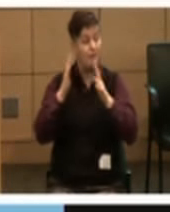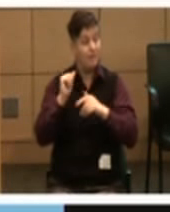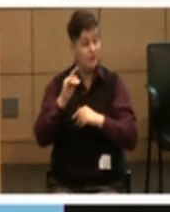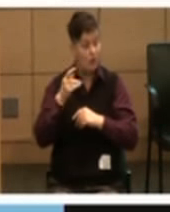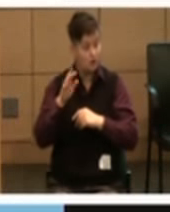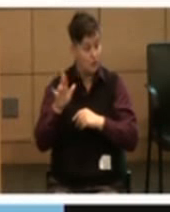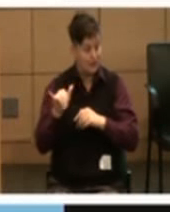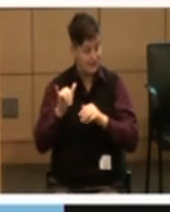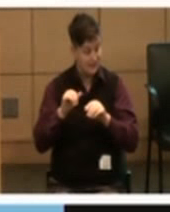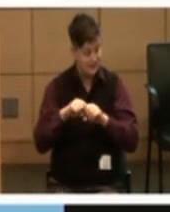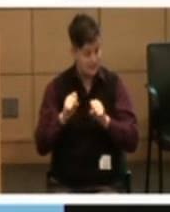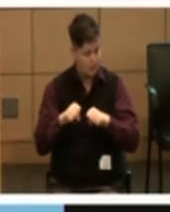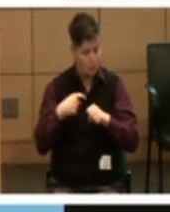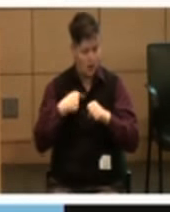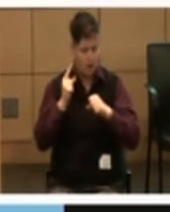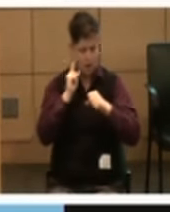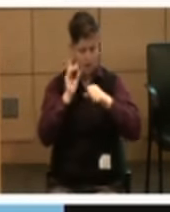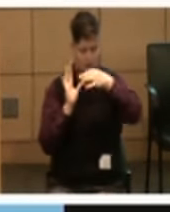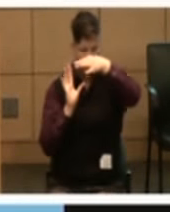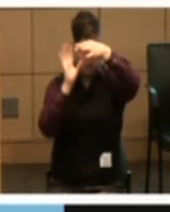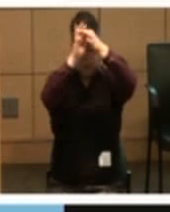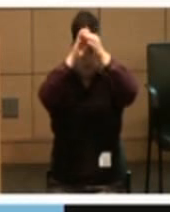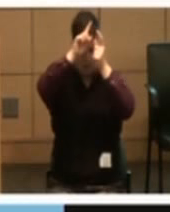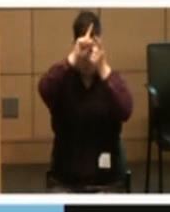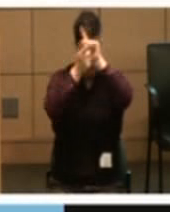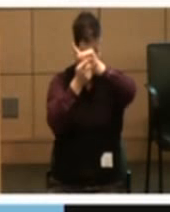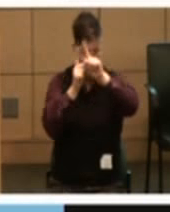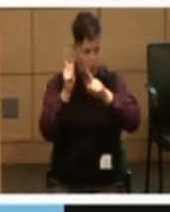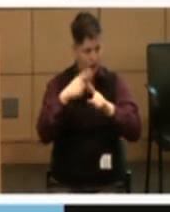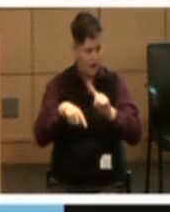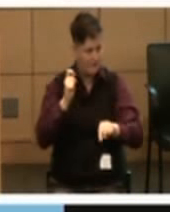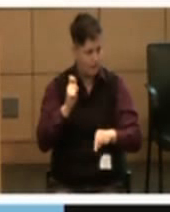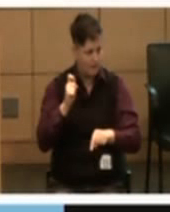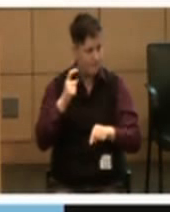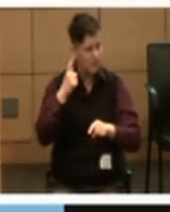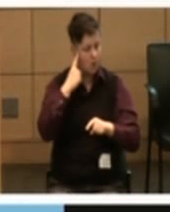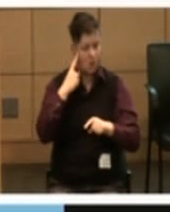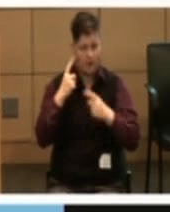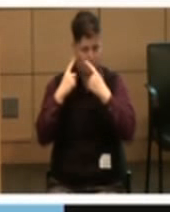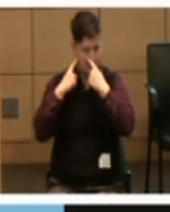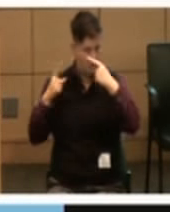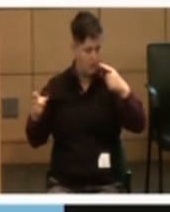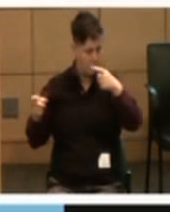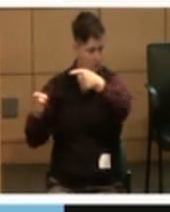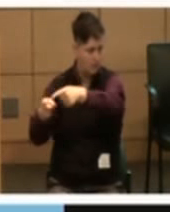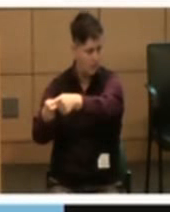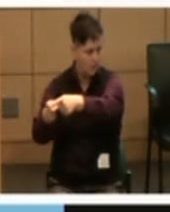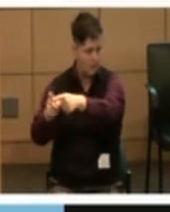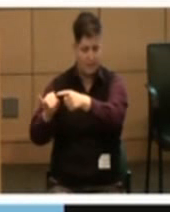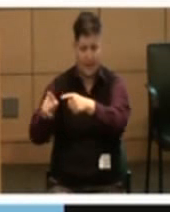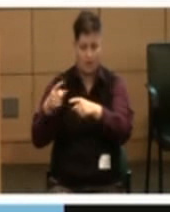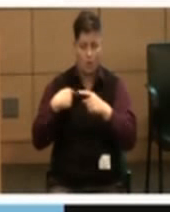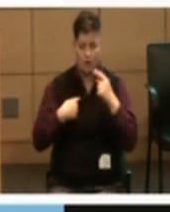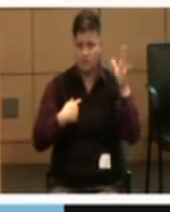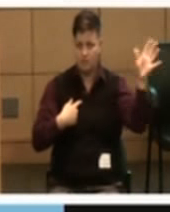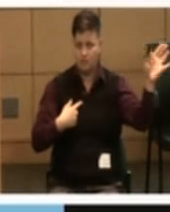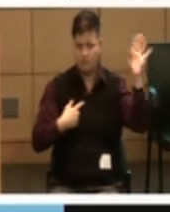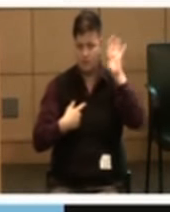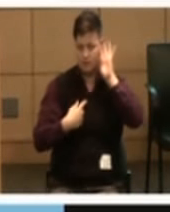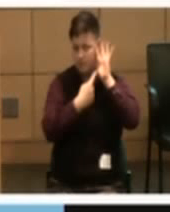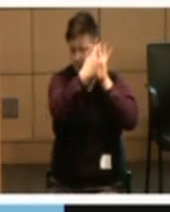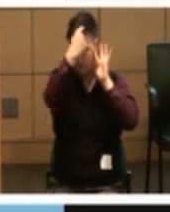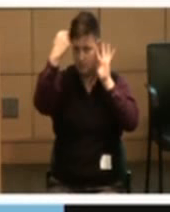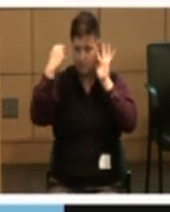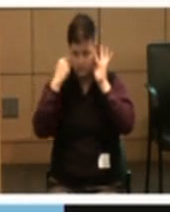listener might have difficulty figuring out where target speech is coming from and being able to separate it from competing speech, for